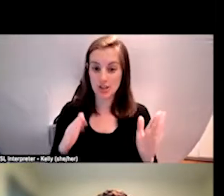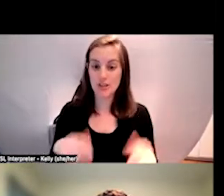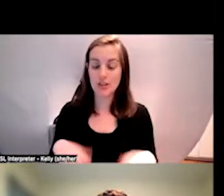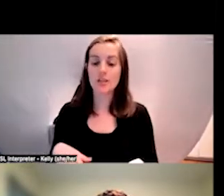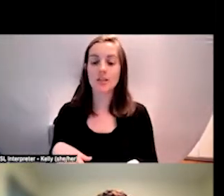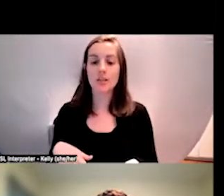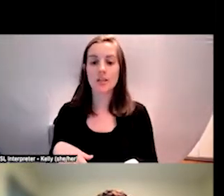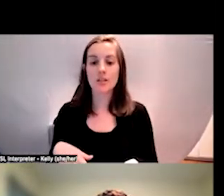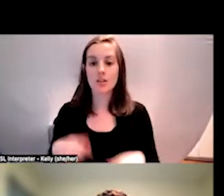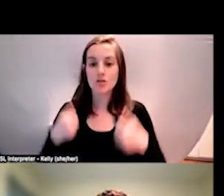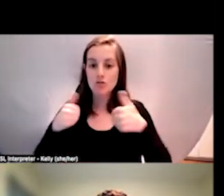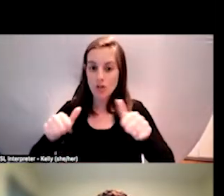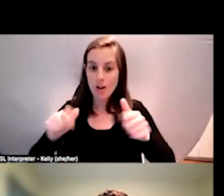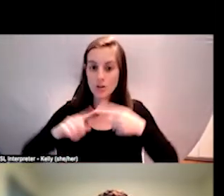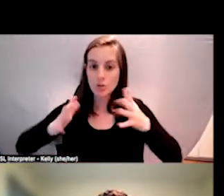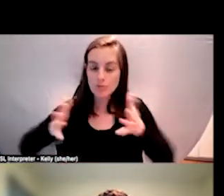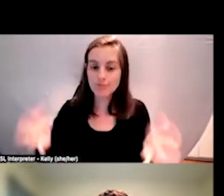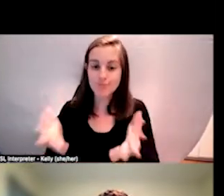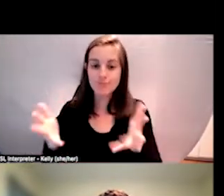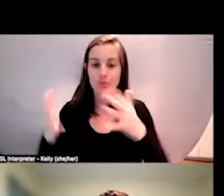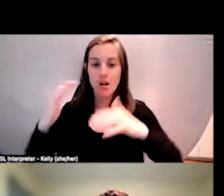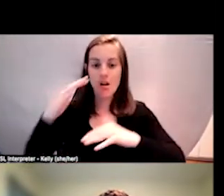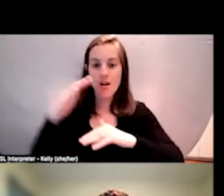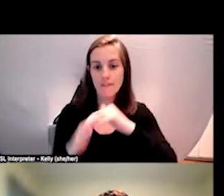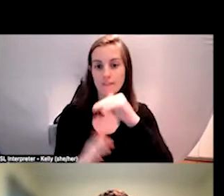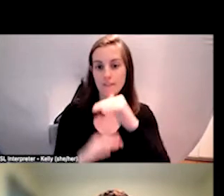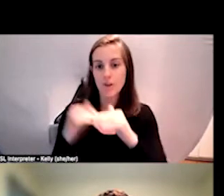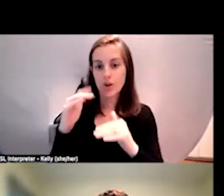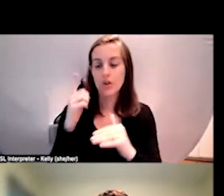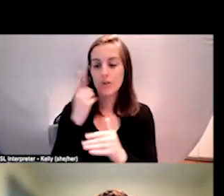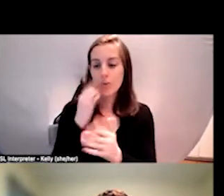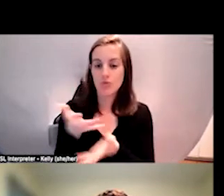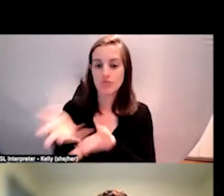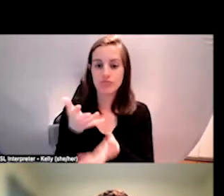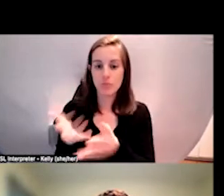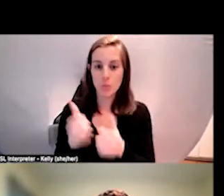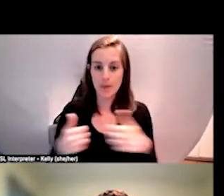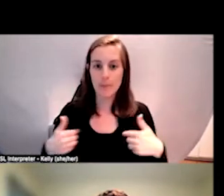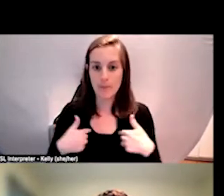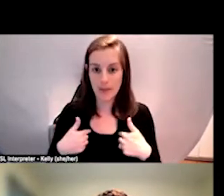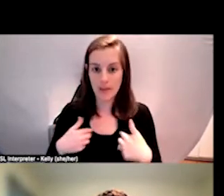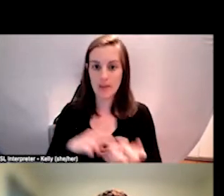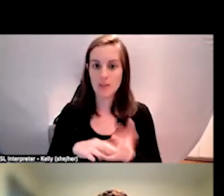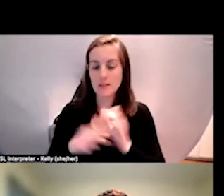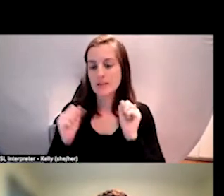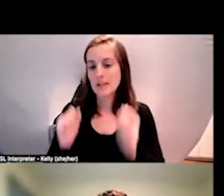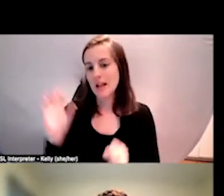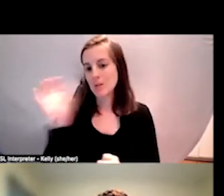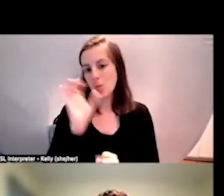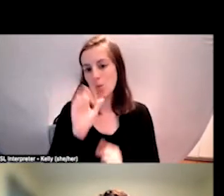trying to cultivate like comfort in interactions with me so we could explore that together.